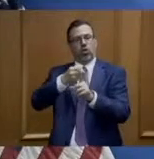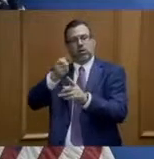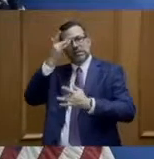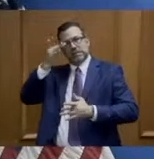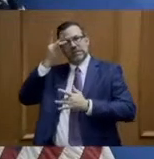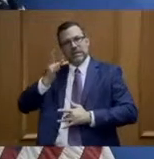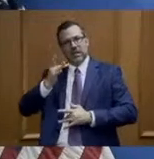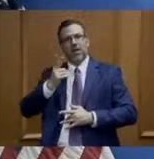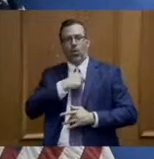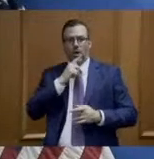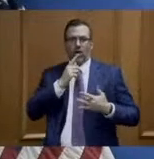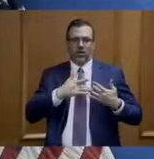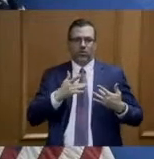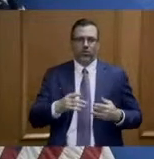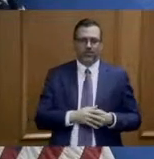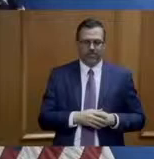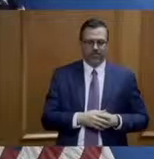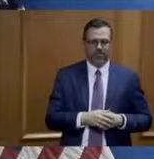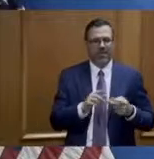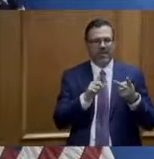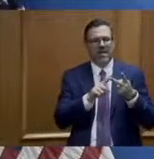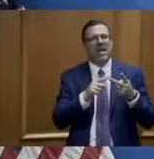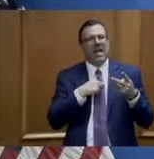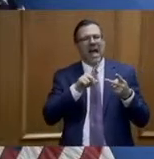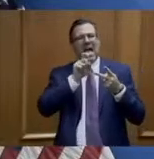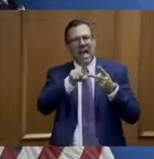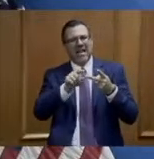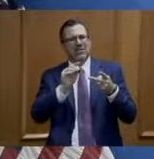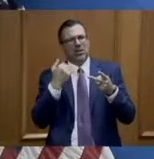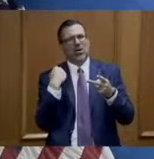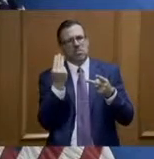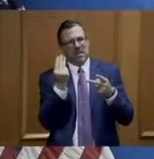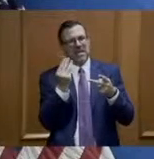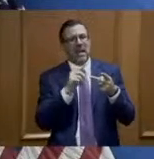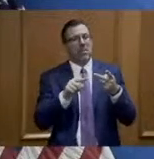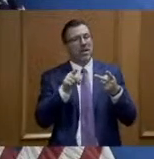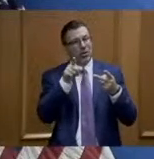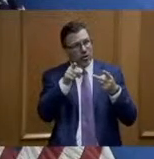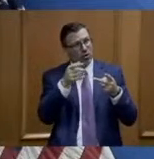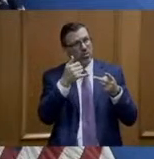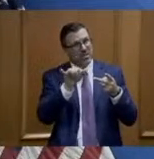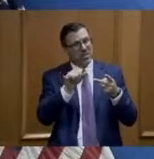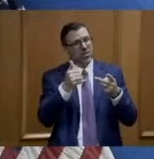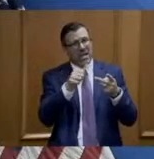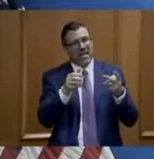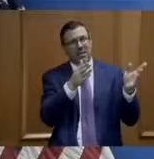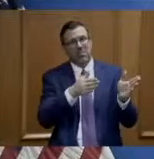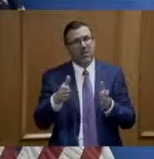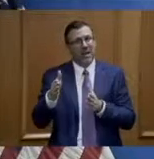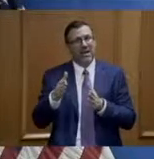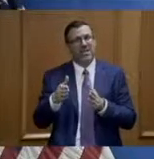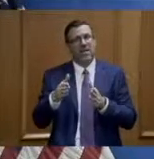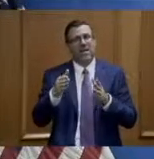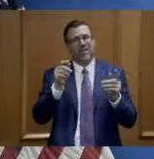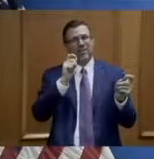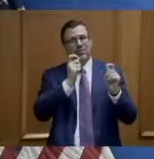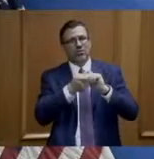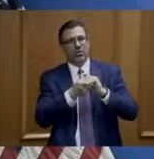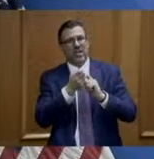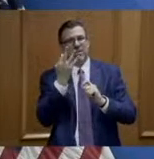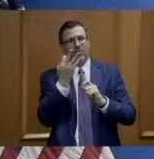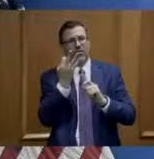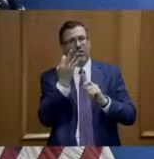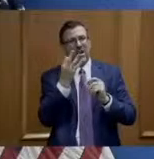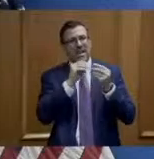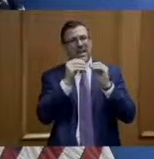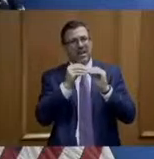just quickly to follow up, I know I asked this on Monday, but are there any plans to update the Friday numbers on nursing homes